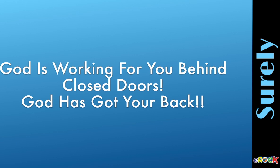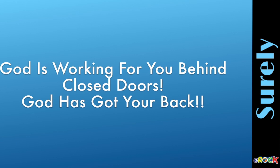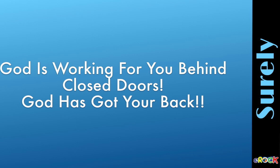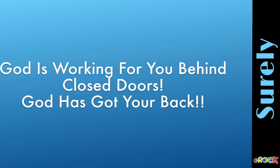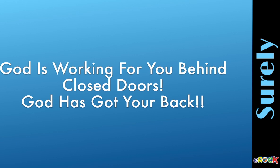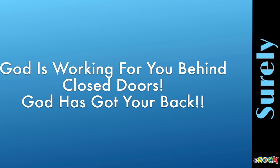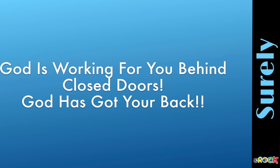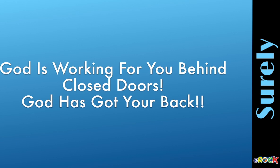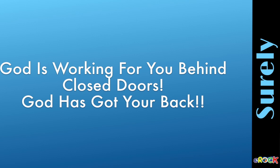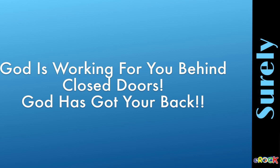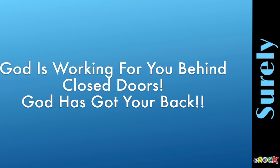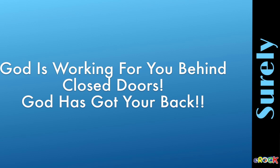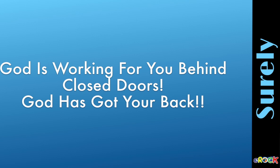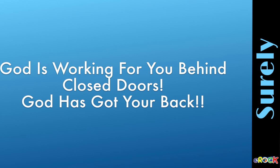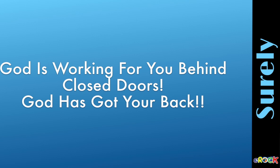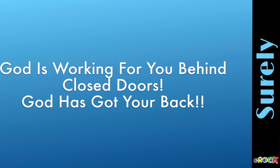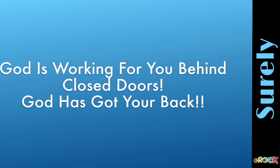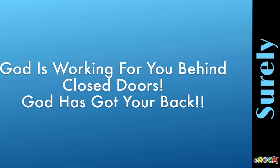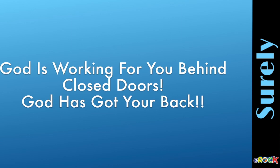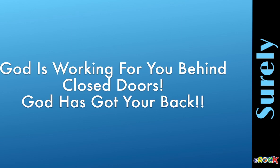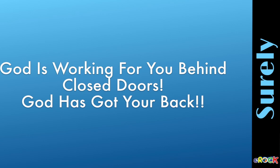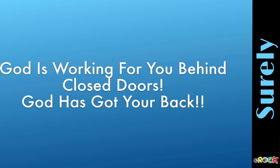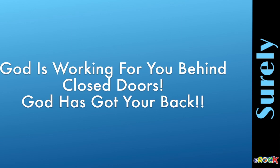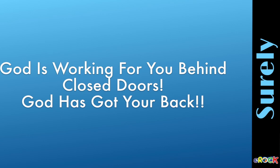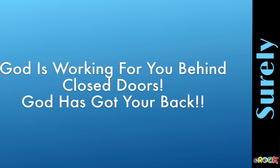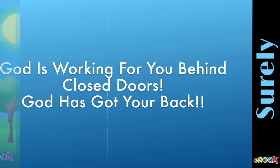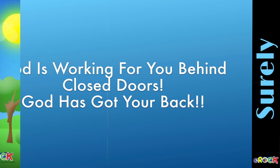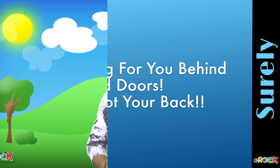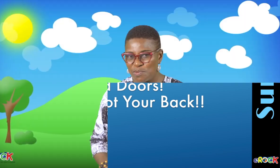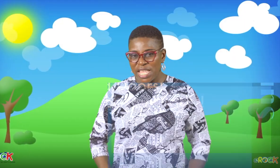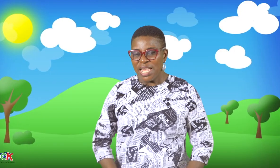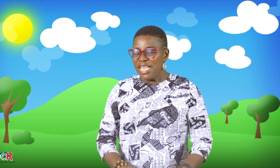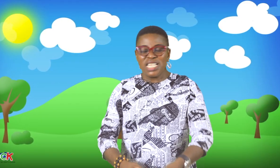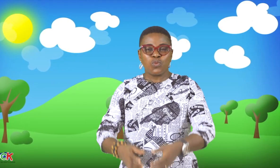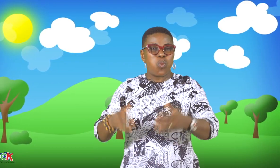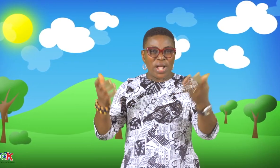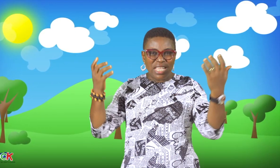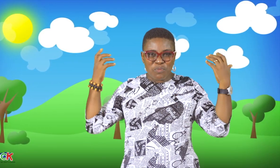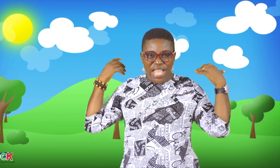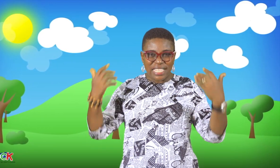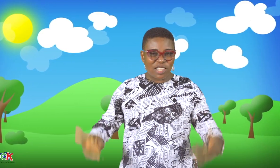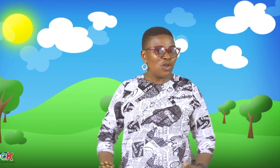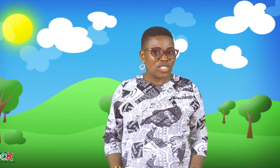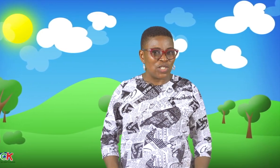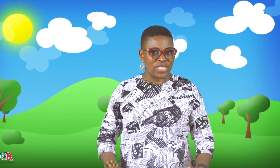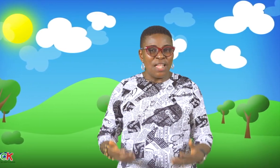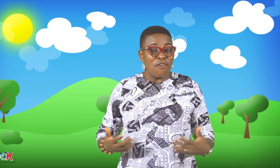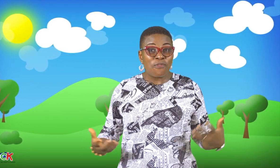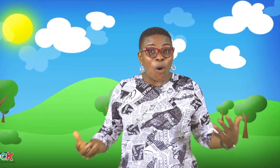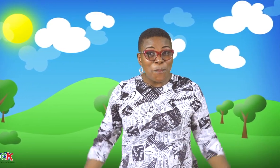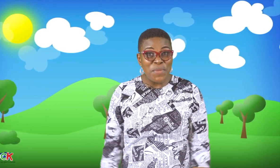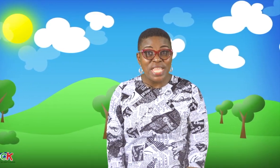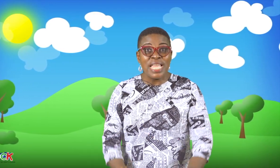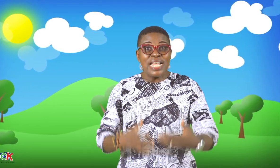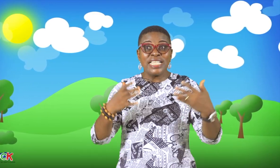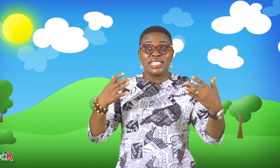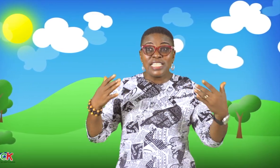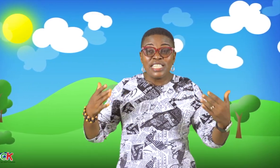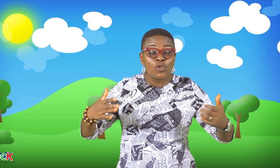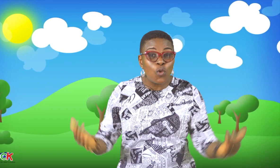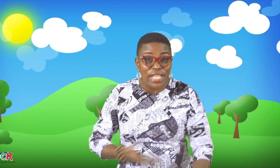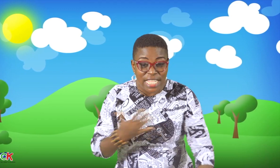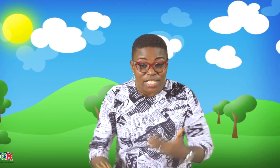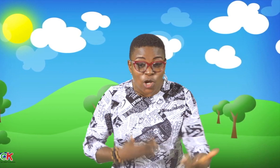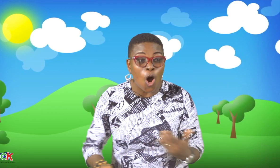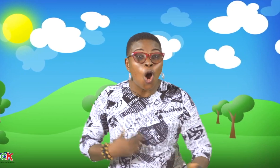you to know that God has got my back? God has got me. He's walking behind closed doors for me.